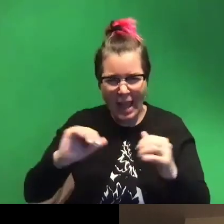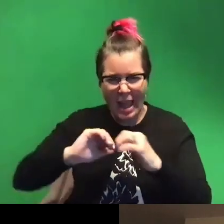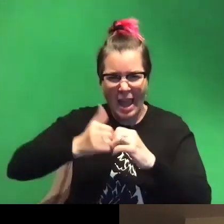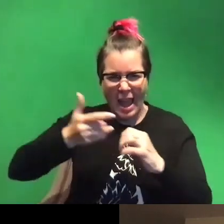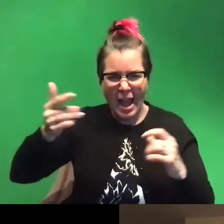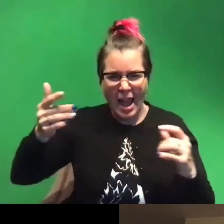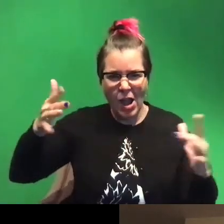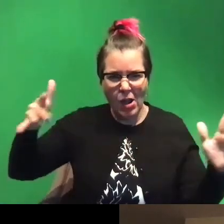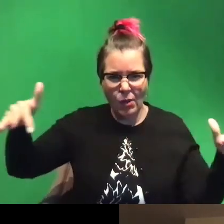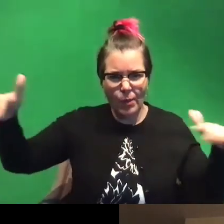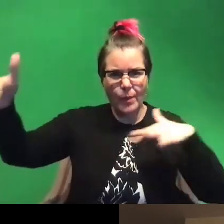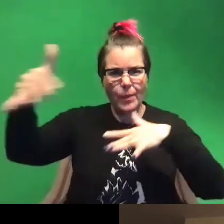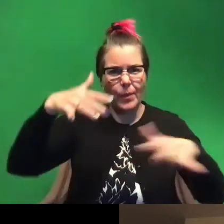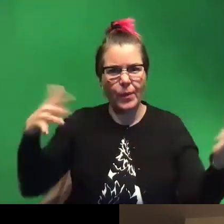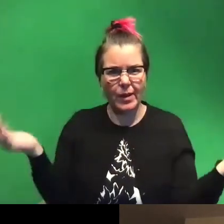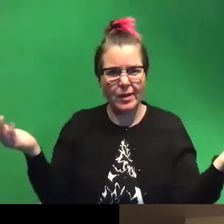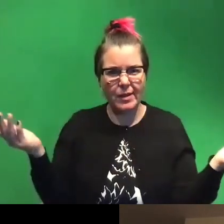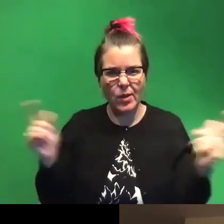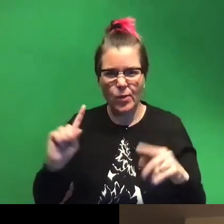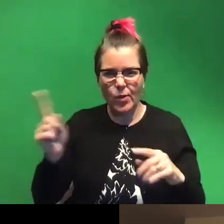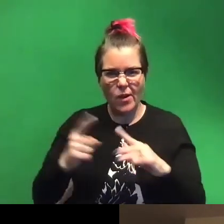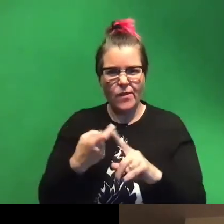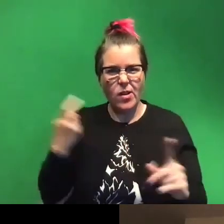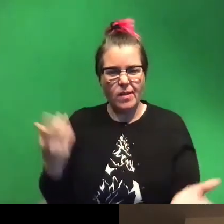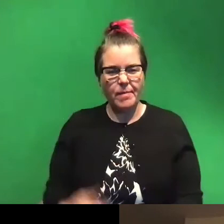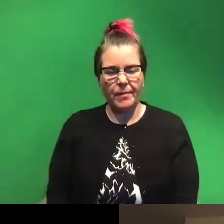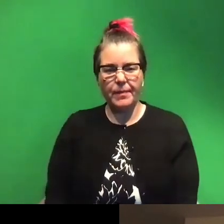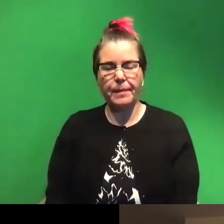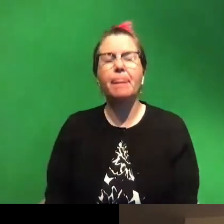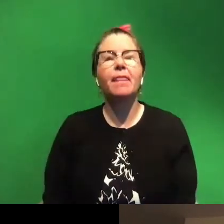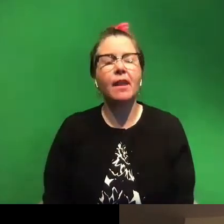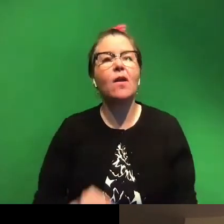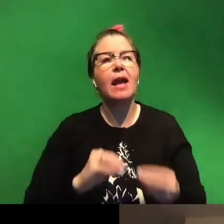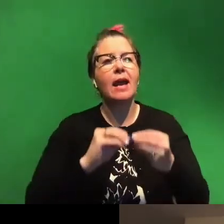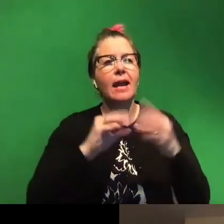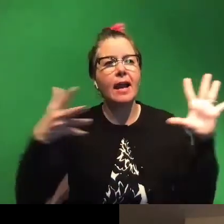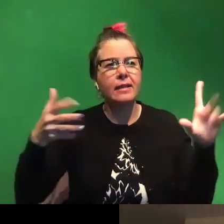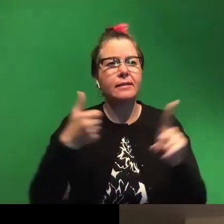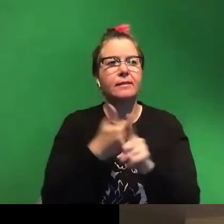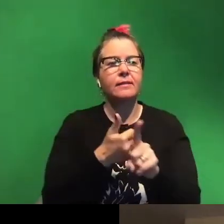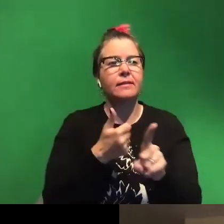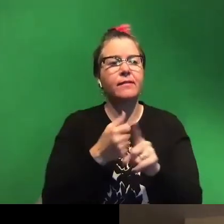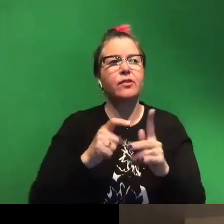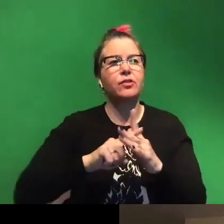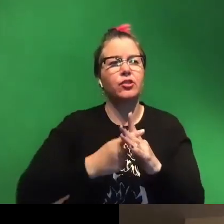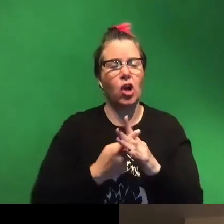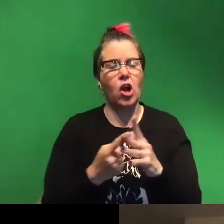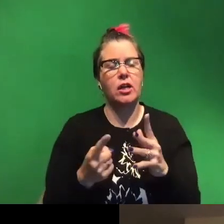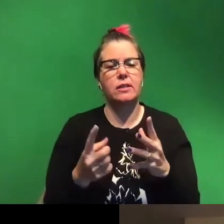middle of nowhere? Well, Something. it's galaxies are they start as a collection of